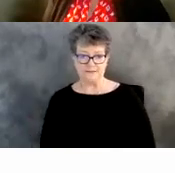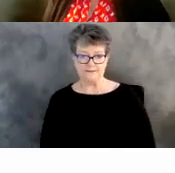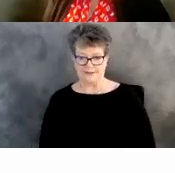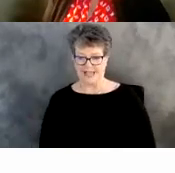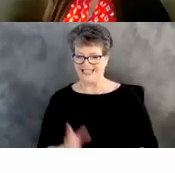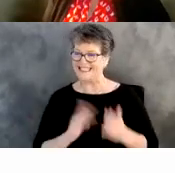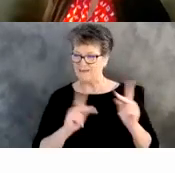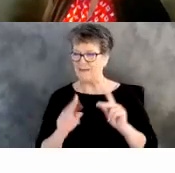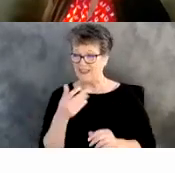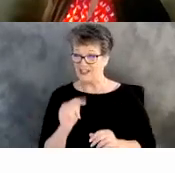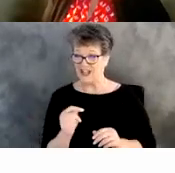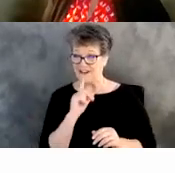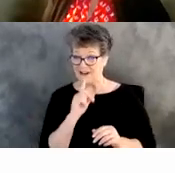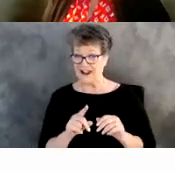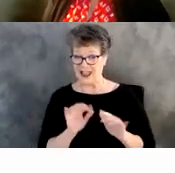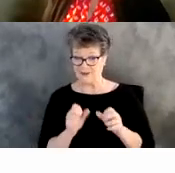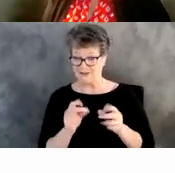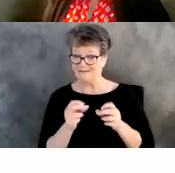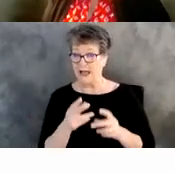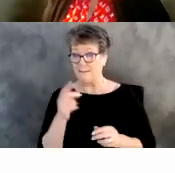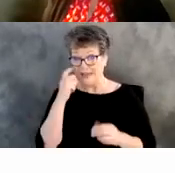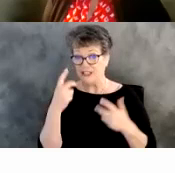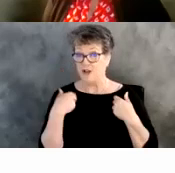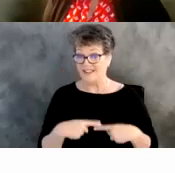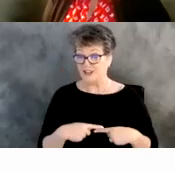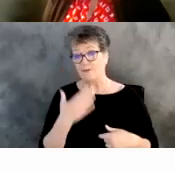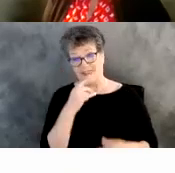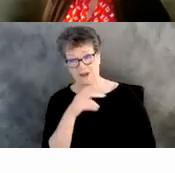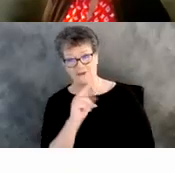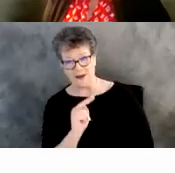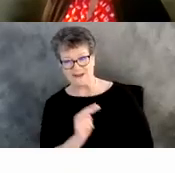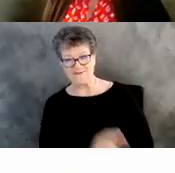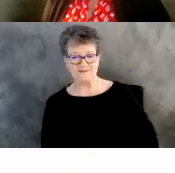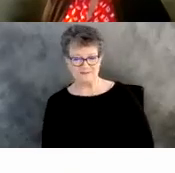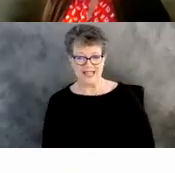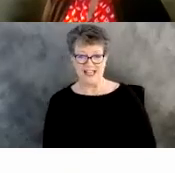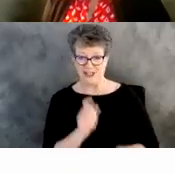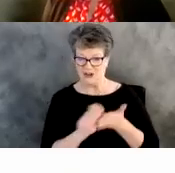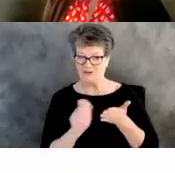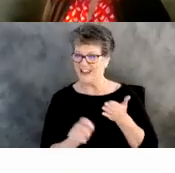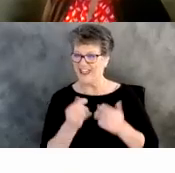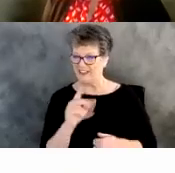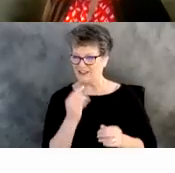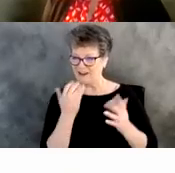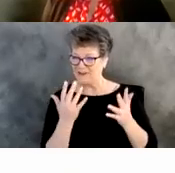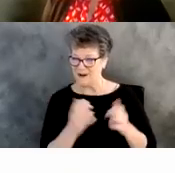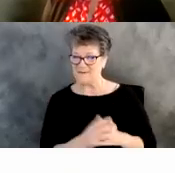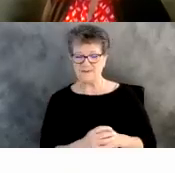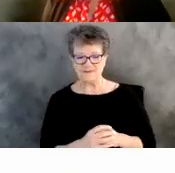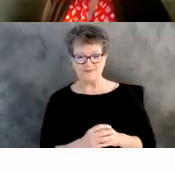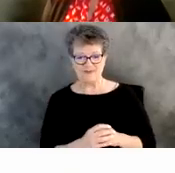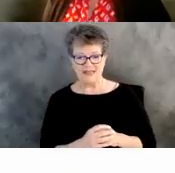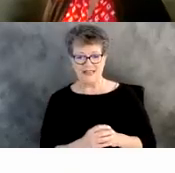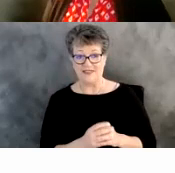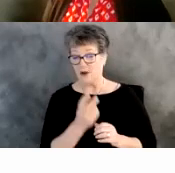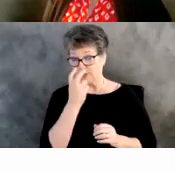people in the chat are able to write, mental and physical. Thank you, Robin. So you can write that in the chat if you want, but there's